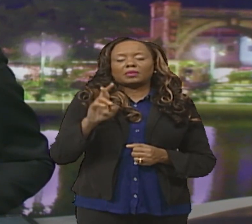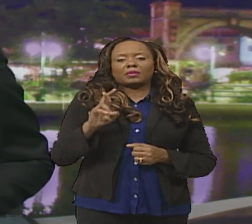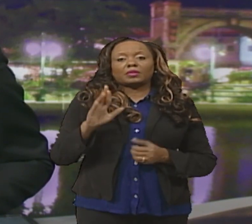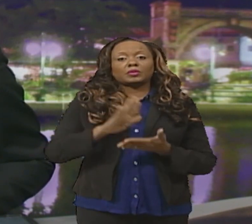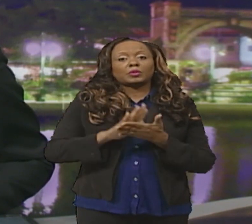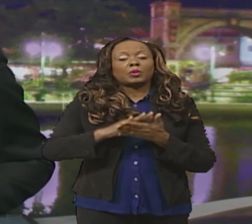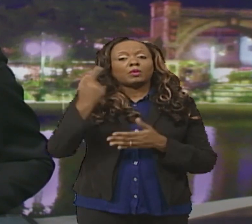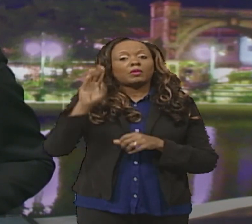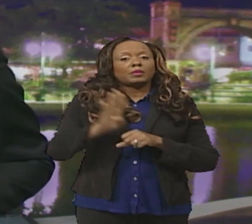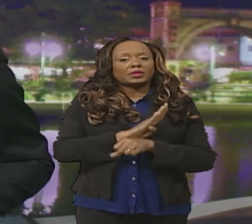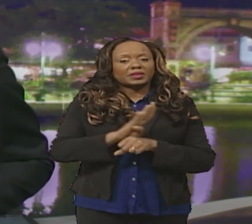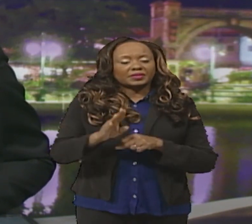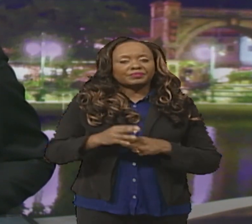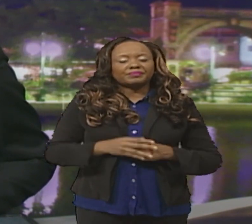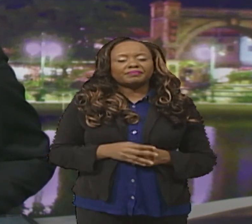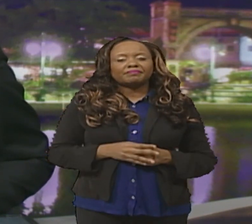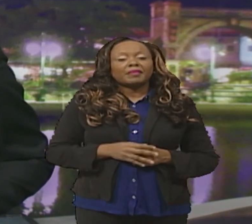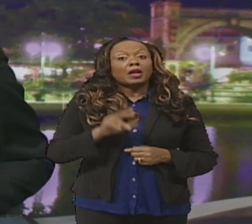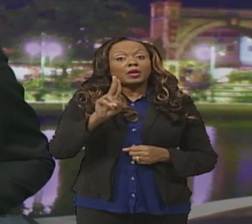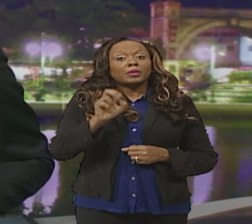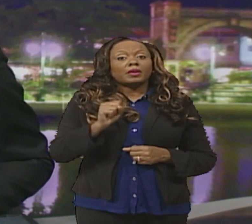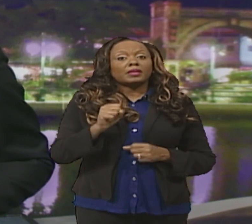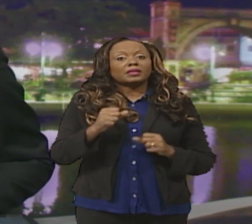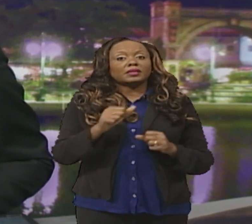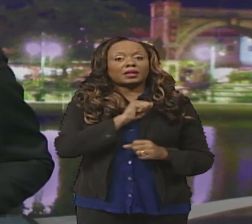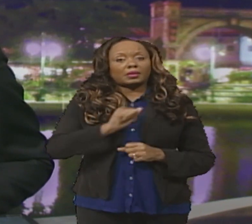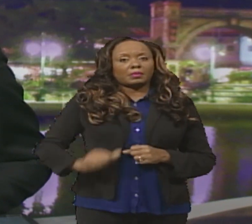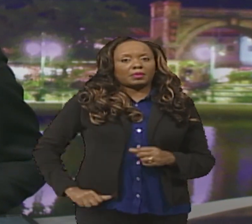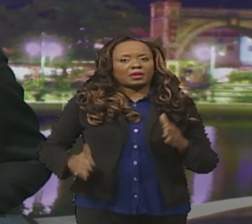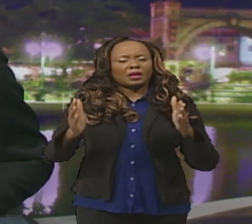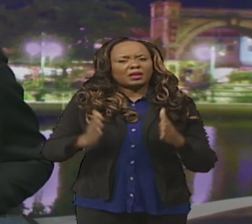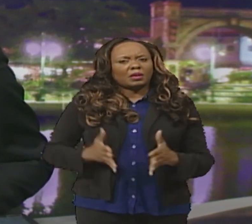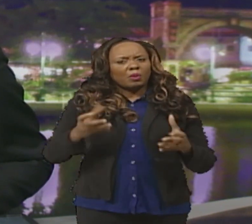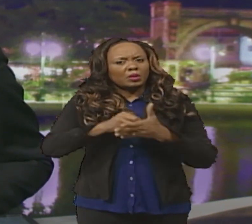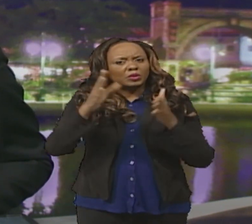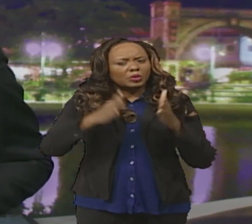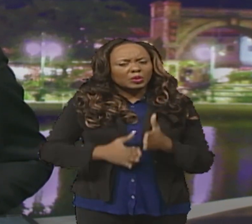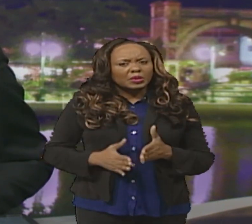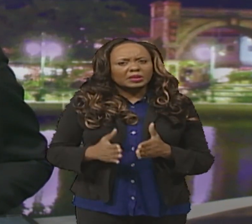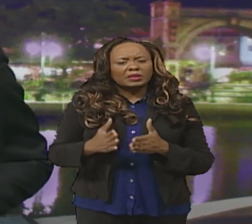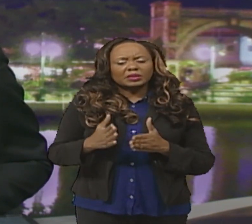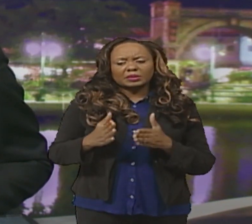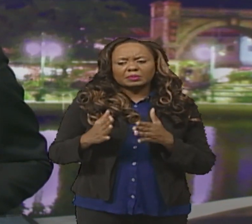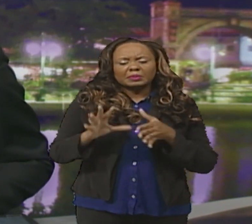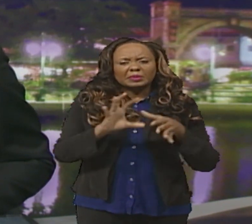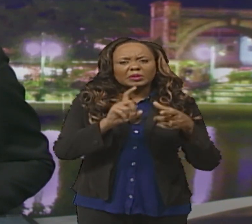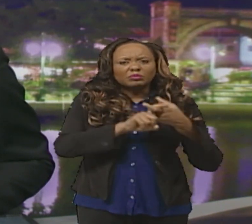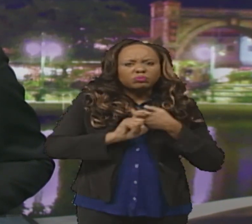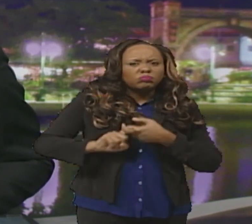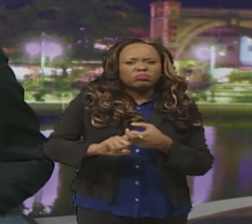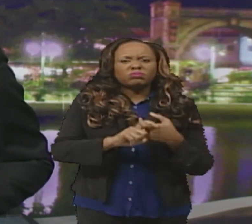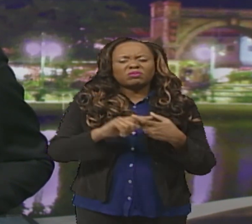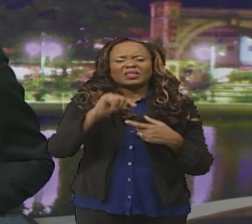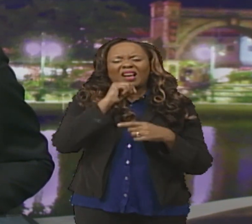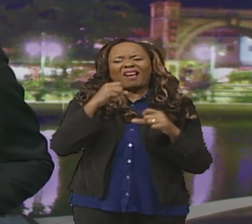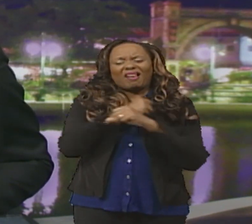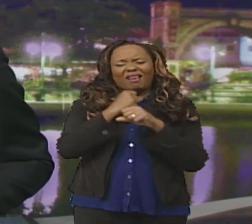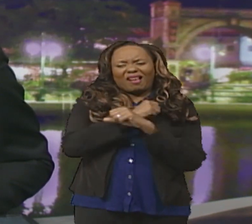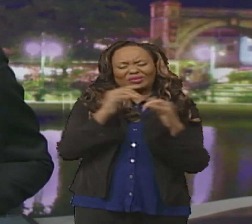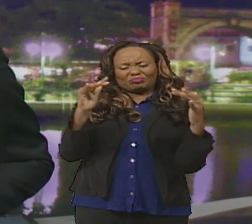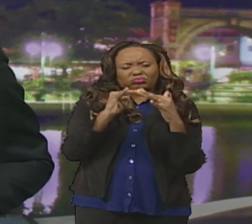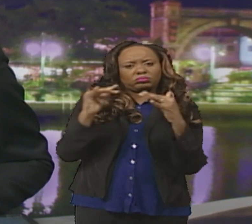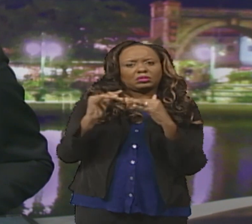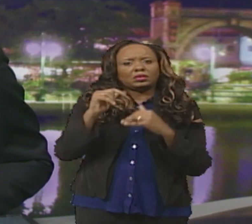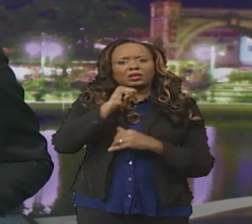Linda Tagliatella, encouraged students to see each other as allies rather than competitors. She also told them they shouldn't